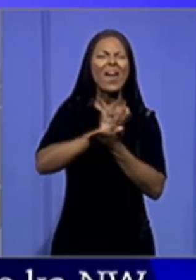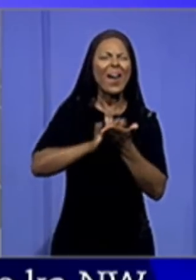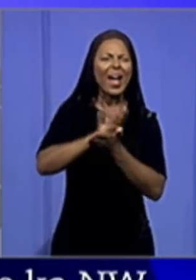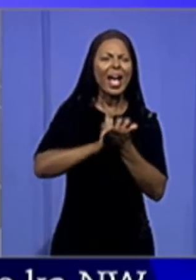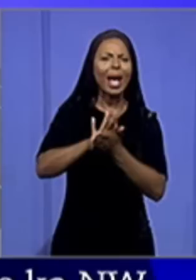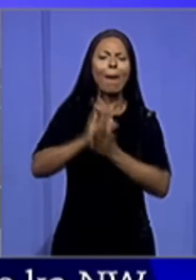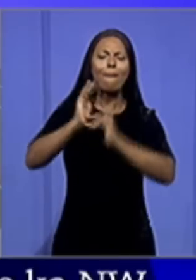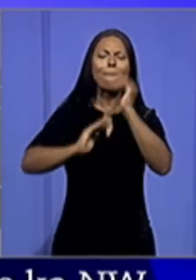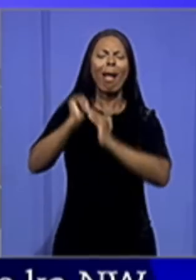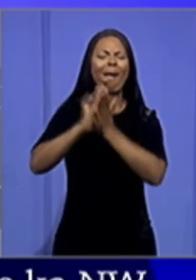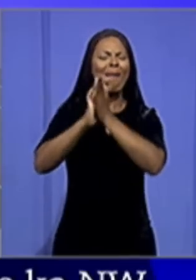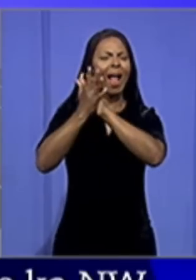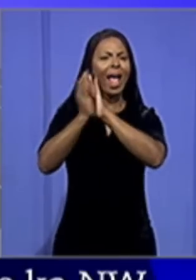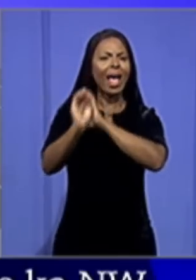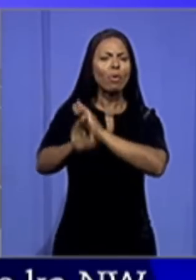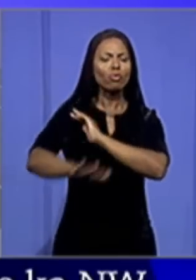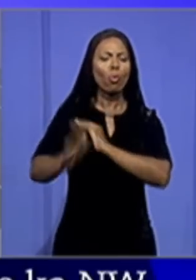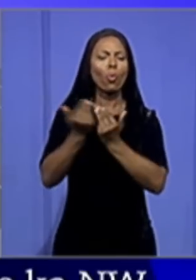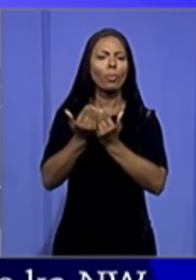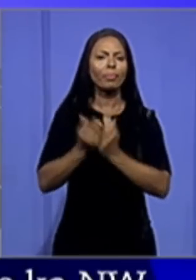sekolo wo o senyegilego.